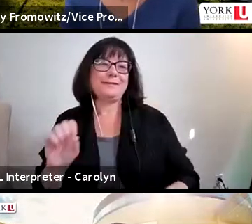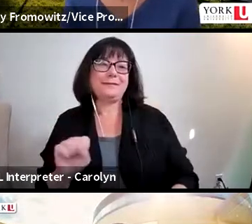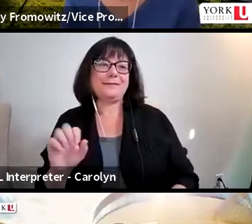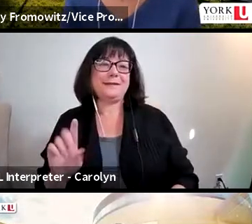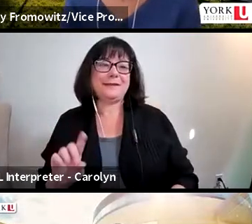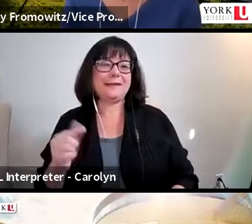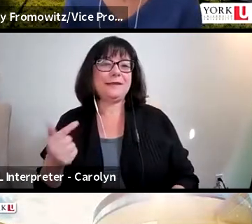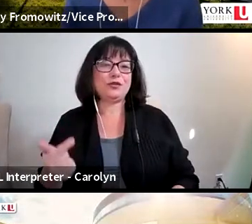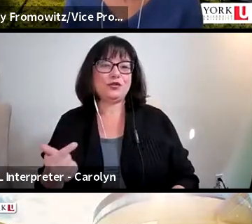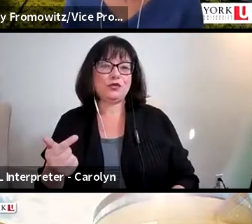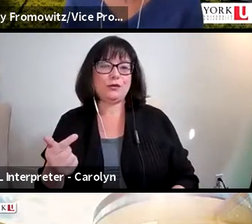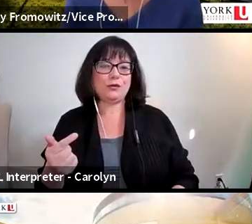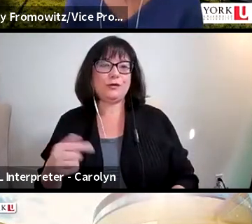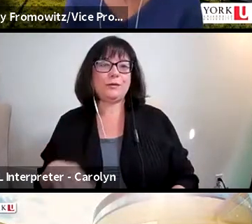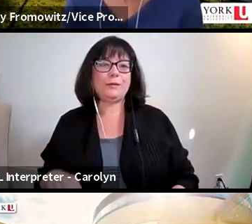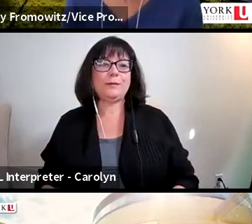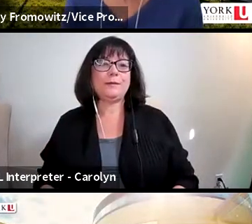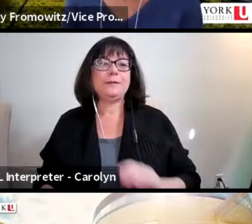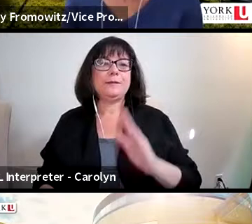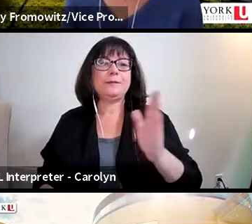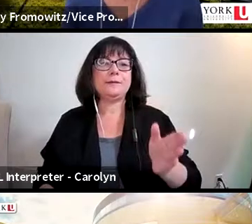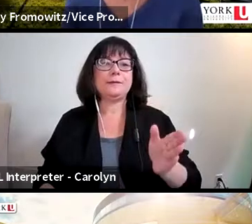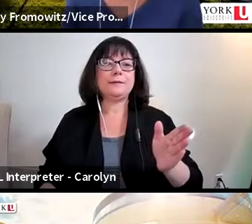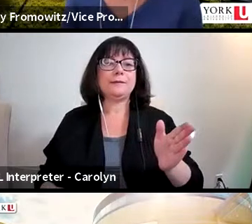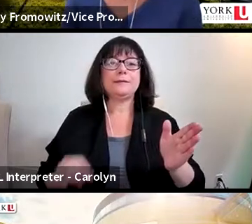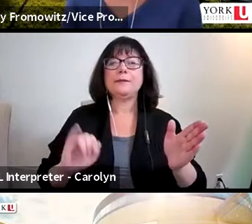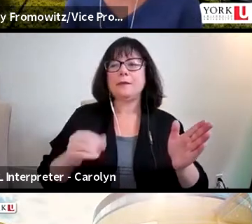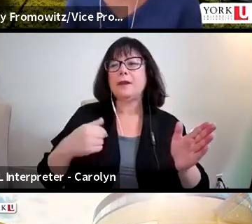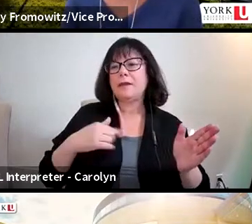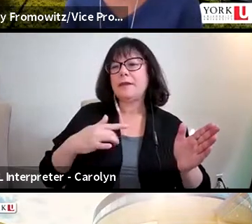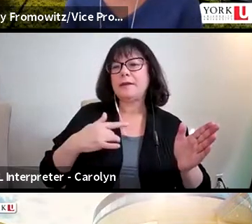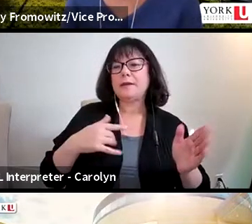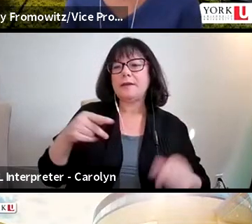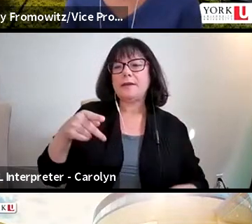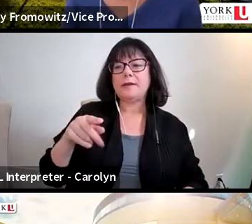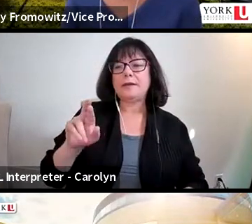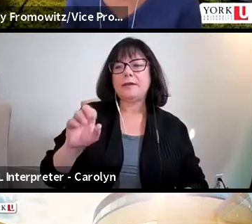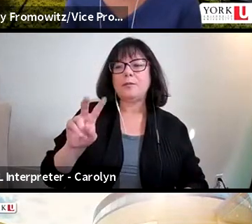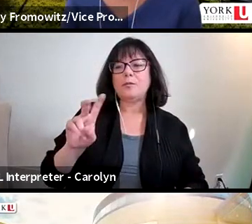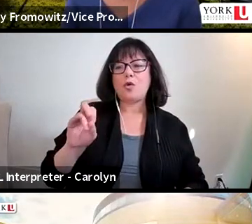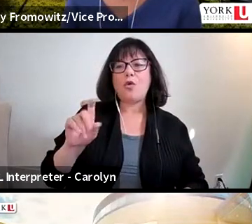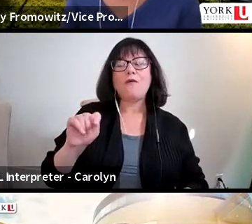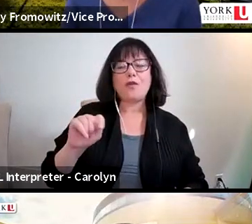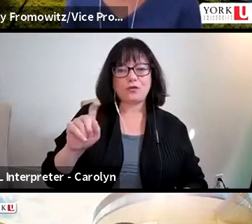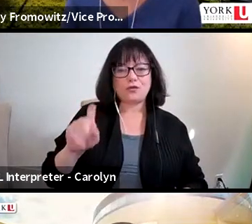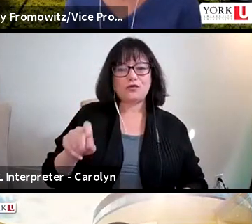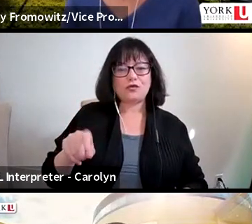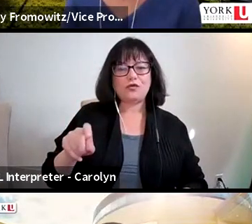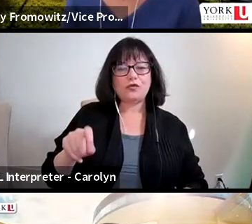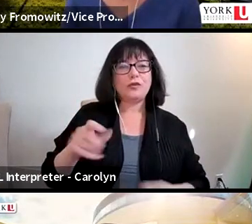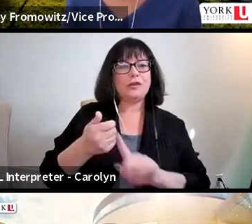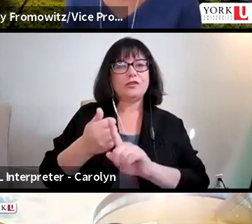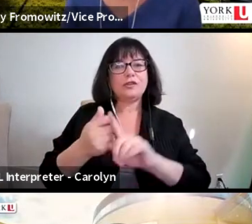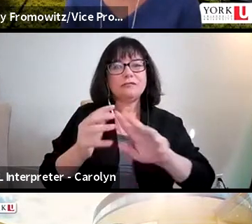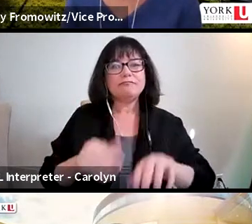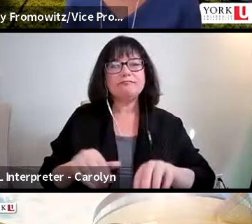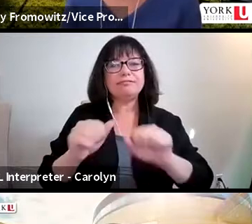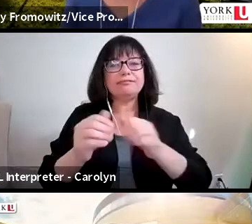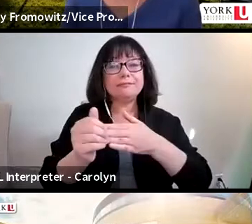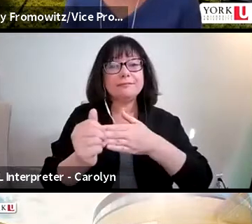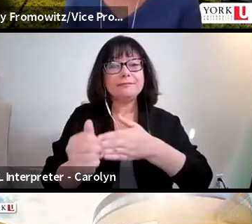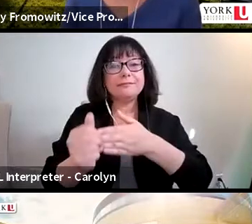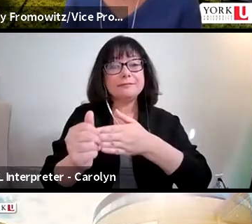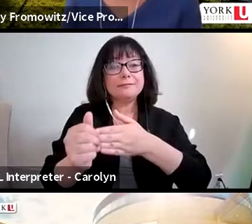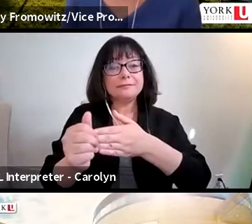You know, I'm going to let the provost take this because she's really been leading York's entirely